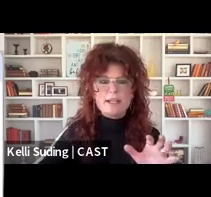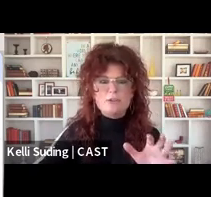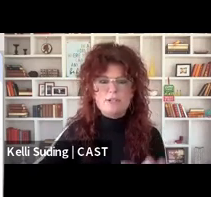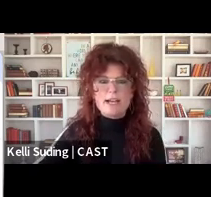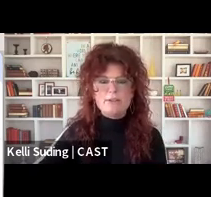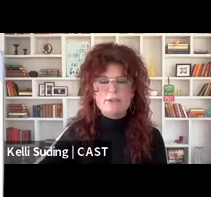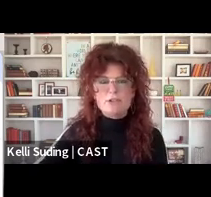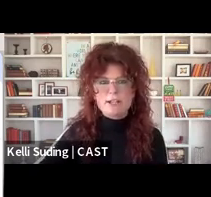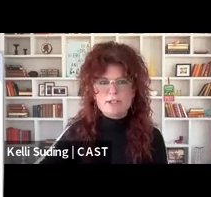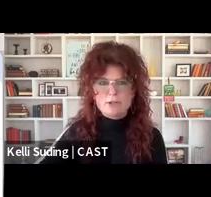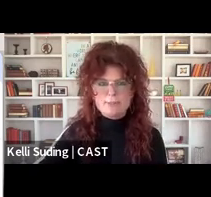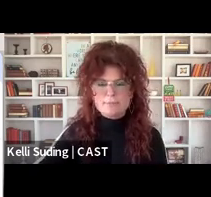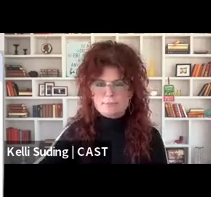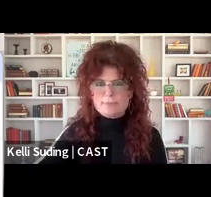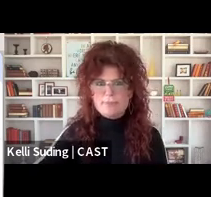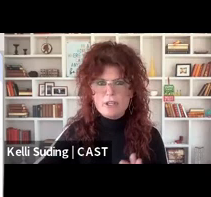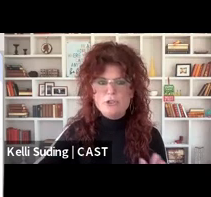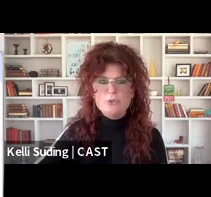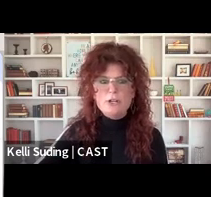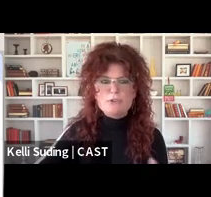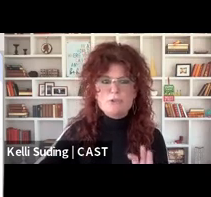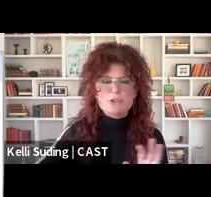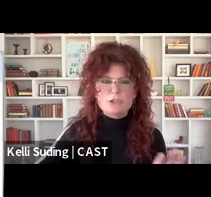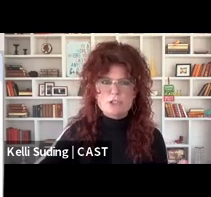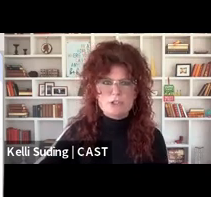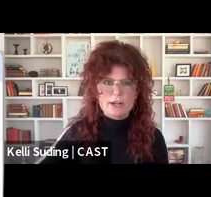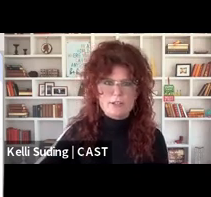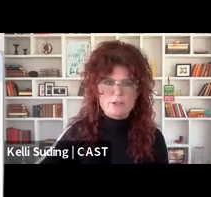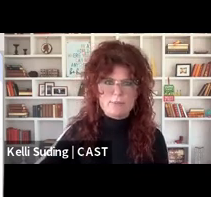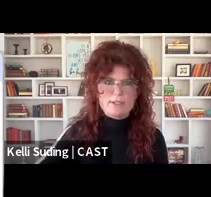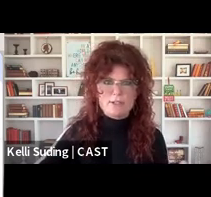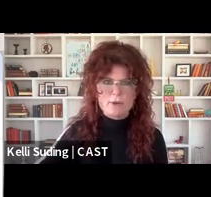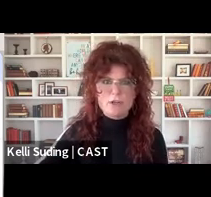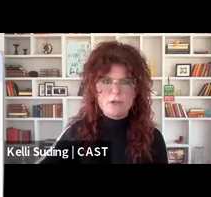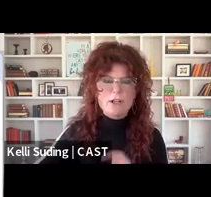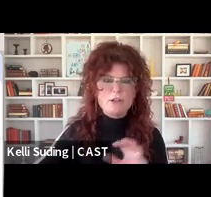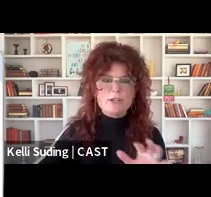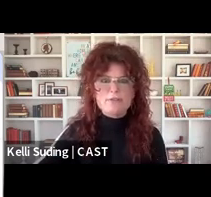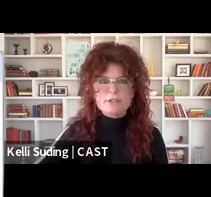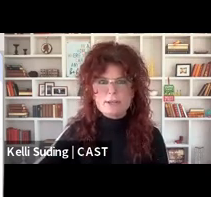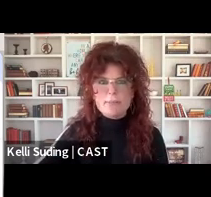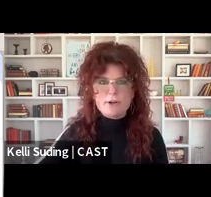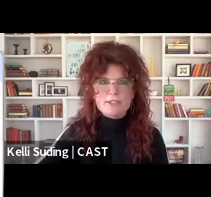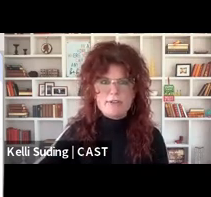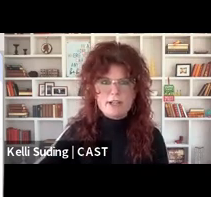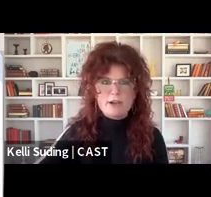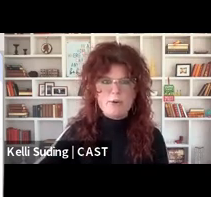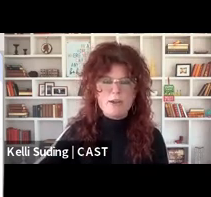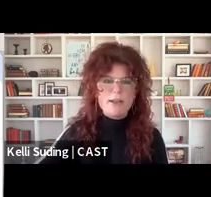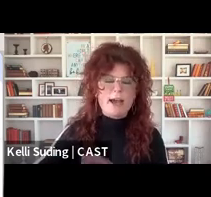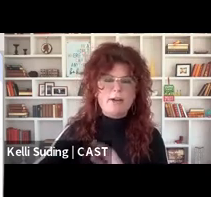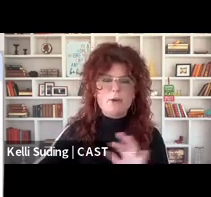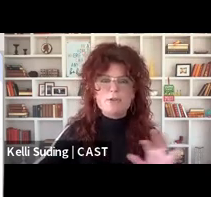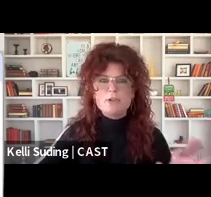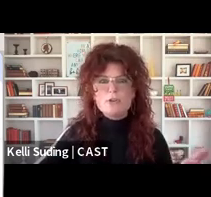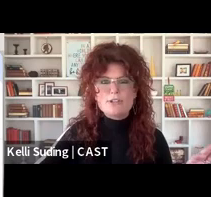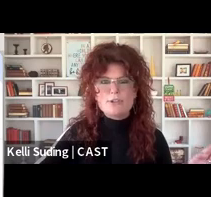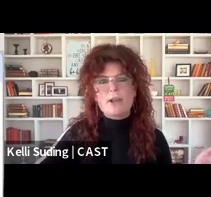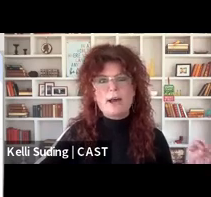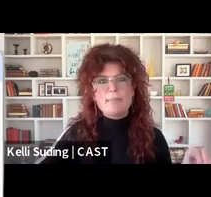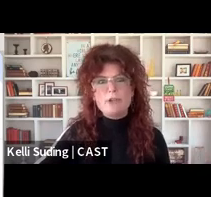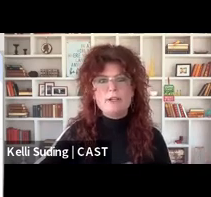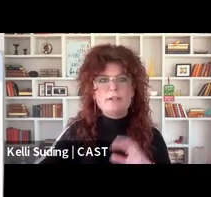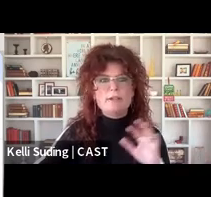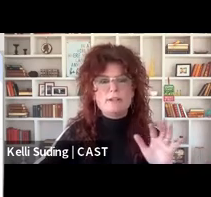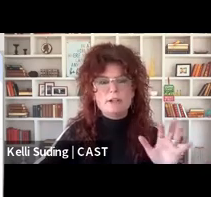not only can you download the transcript, you can also search the transcripts. So if you're looking for some parts of the video, I don't know if you knew